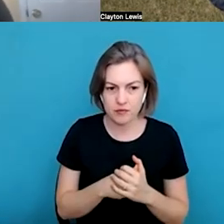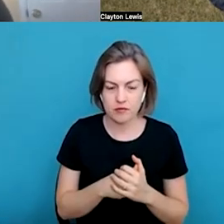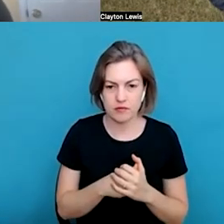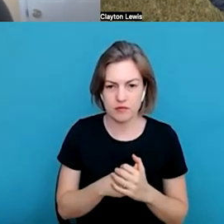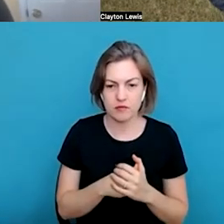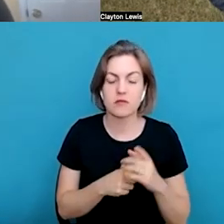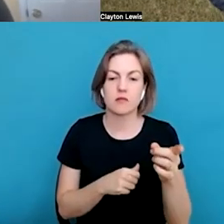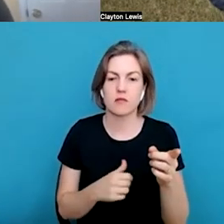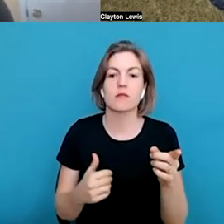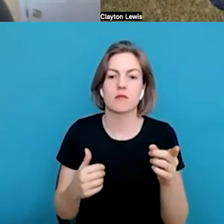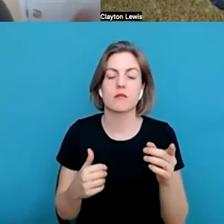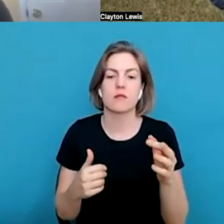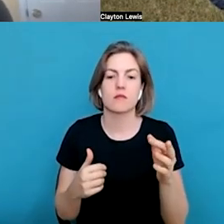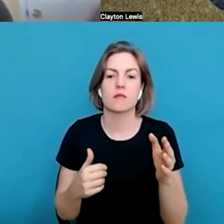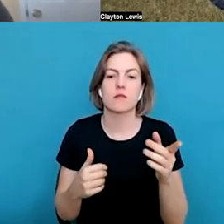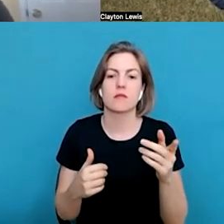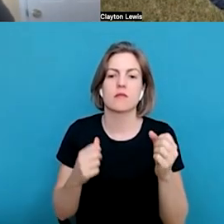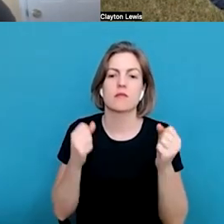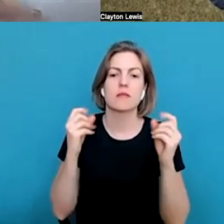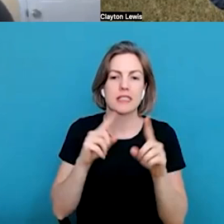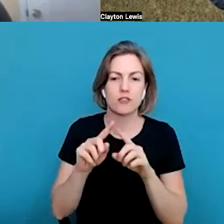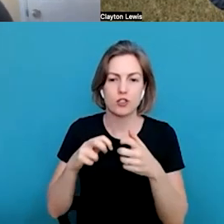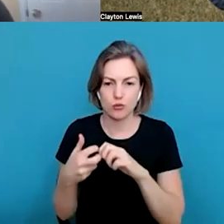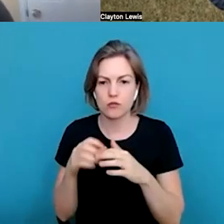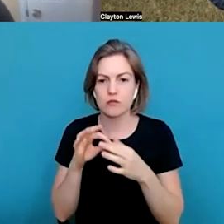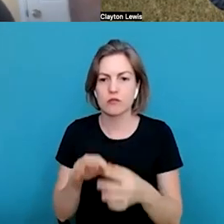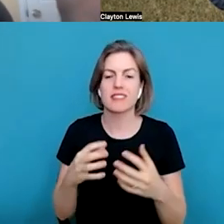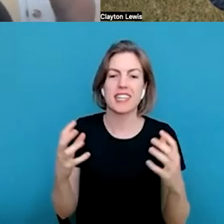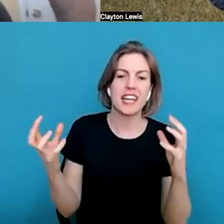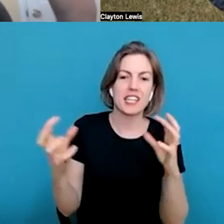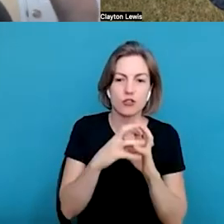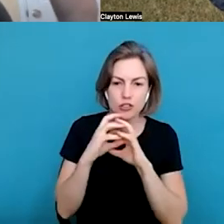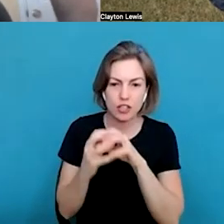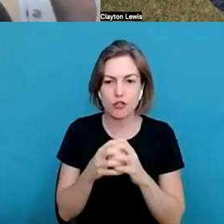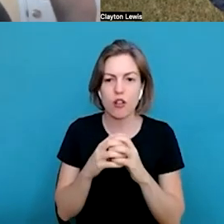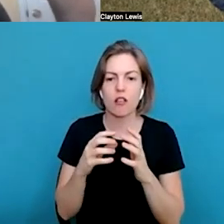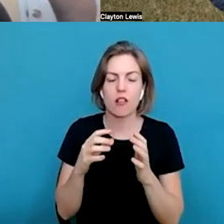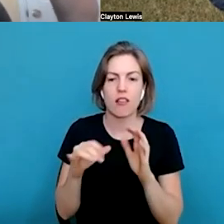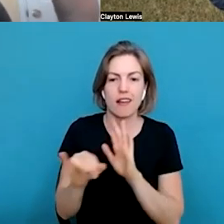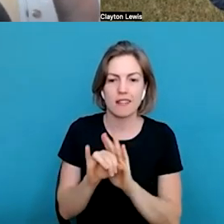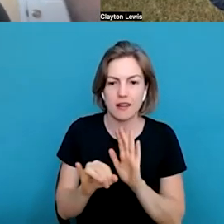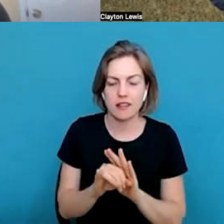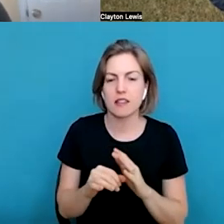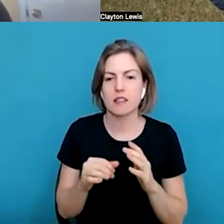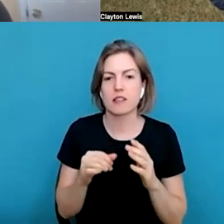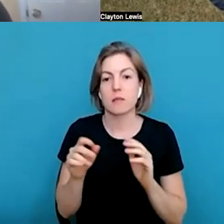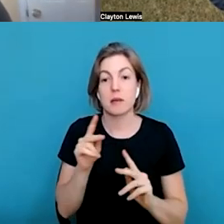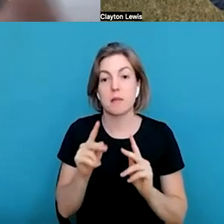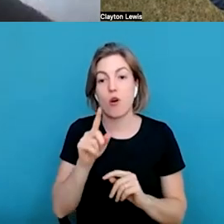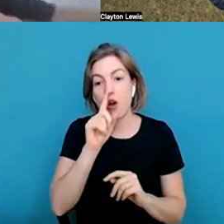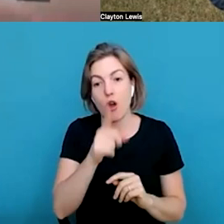there are, all these issues now of like intersectional identity, where people are